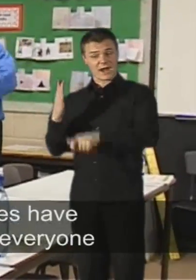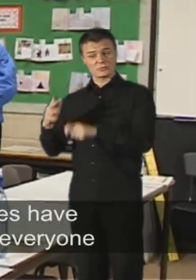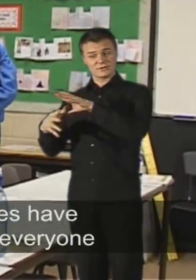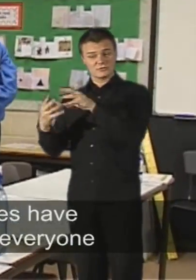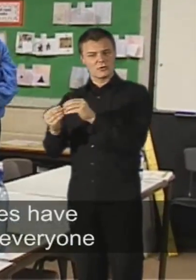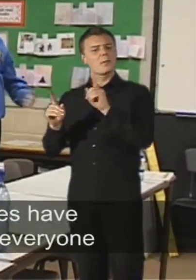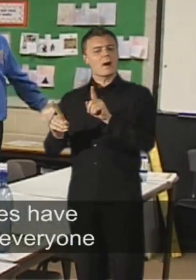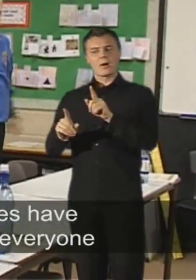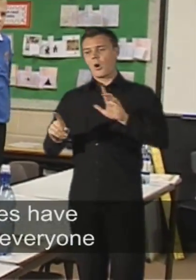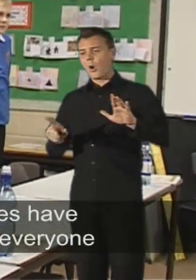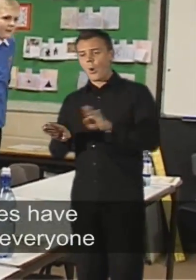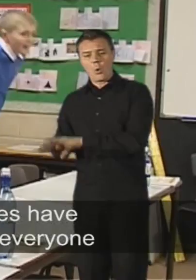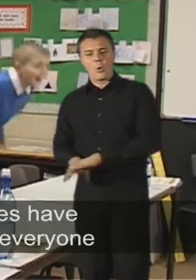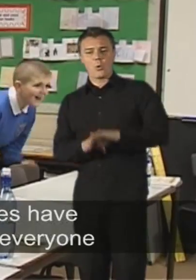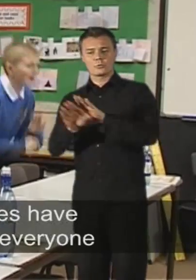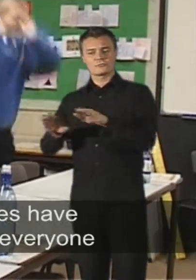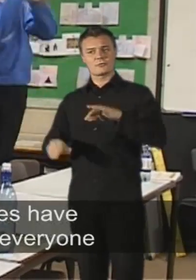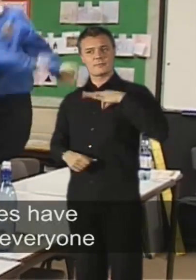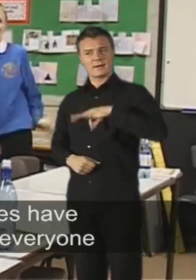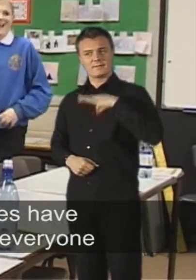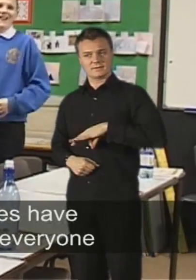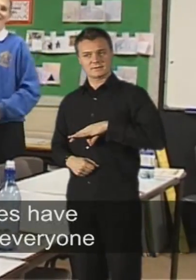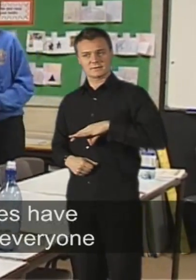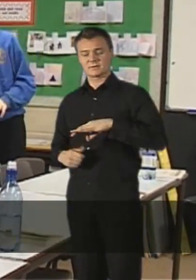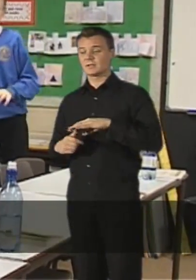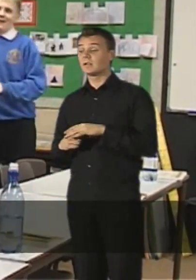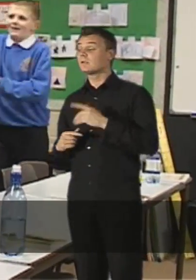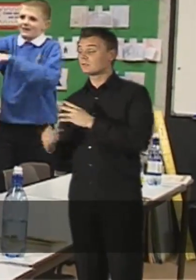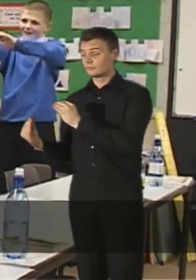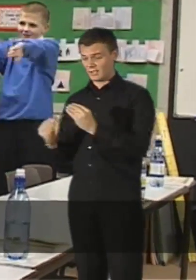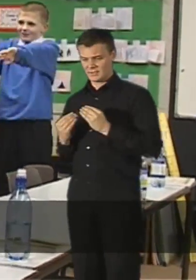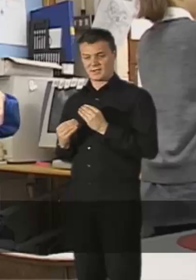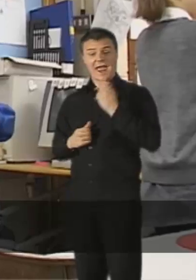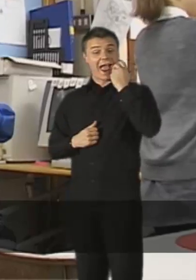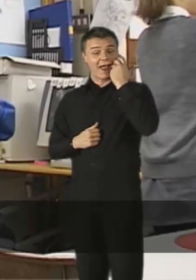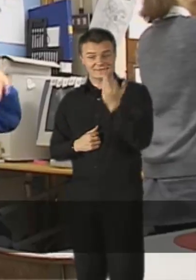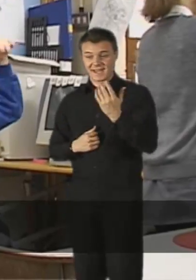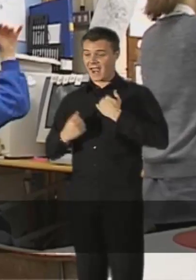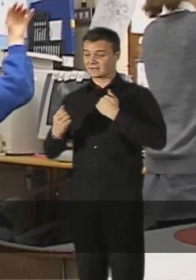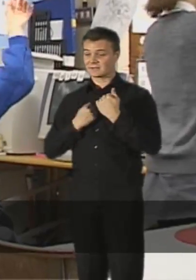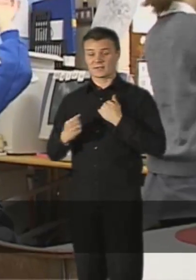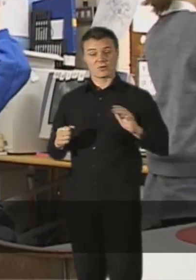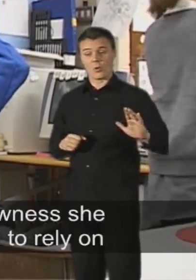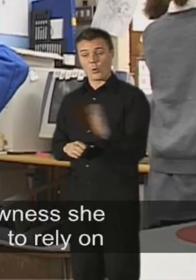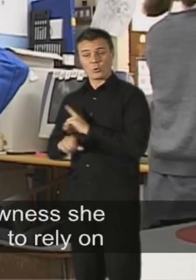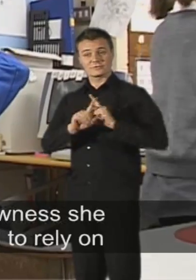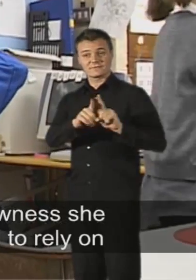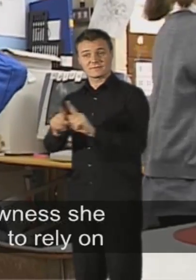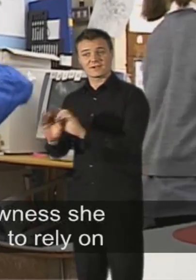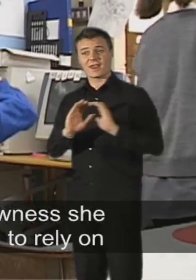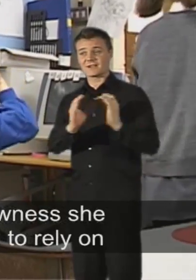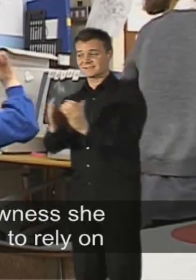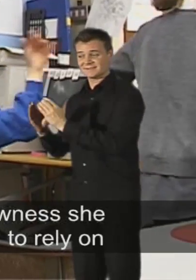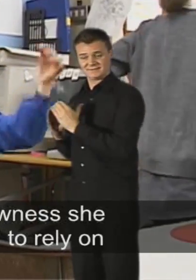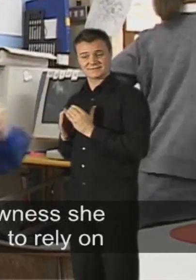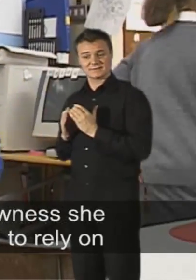After staff training, the daily exercises have been introduced to all classes and everyone appears to benefit. When Stephanie first